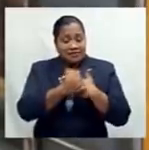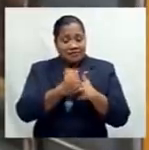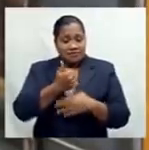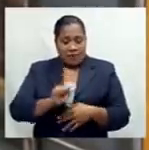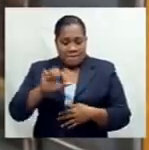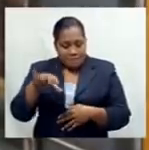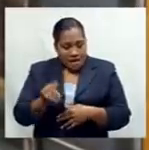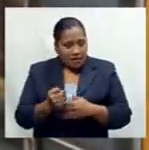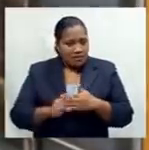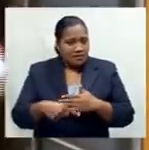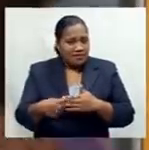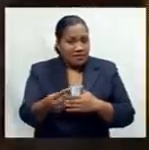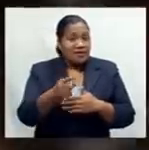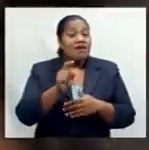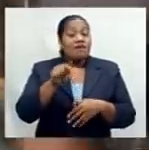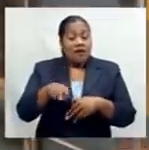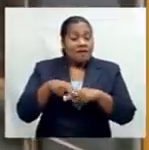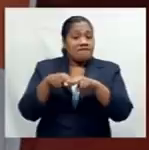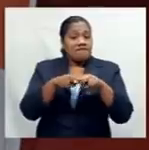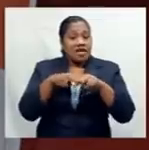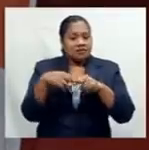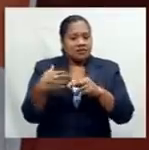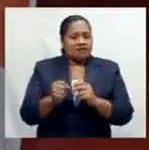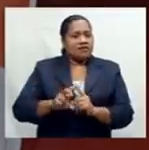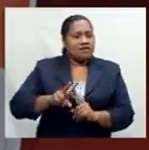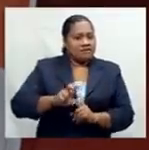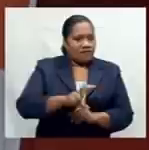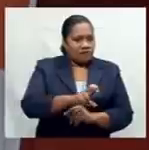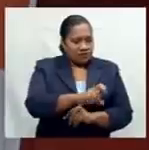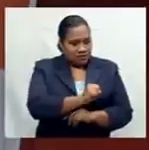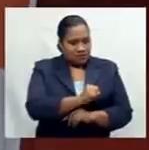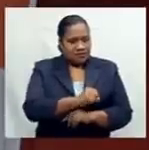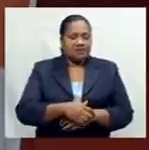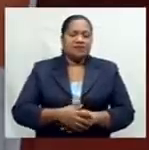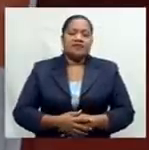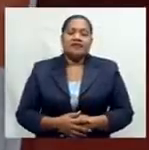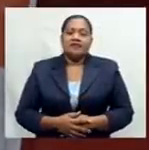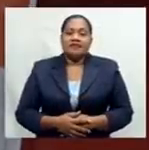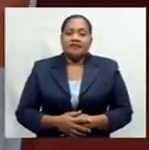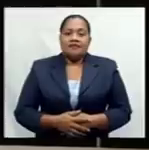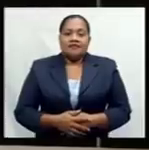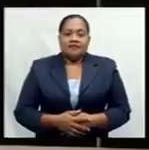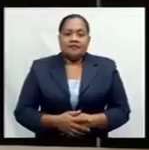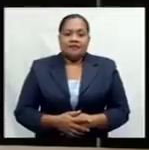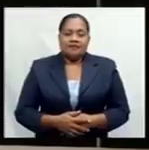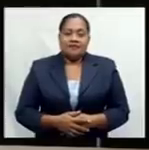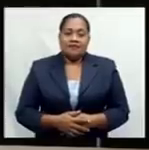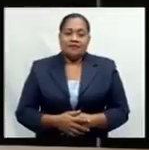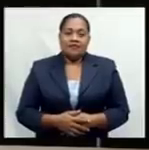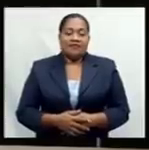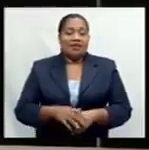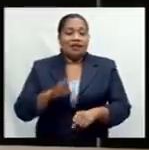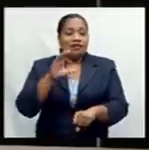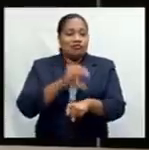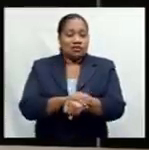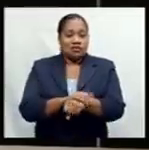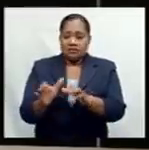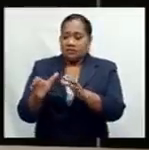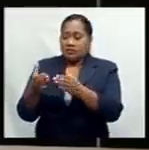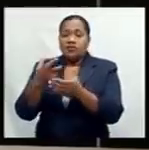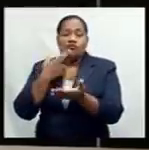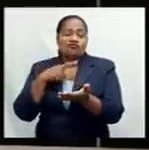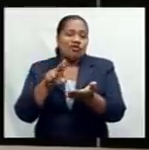continue as long as Fiji has the virus. Christiana Uluwai, FBC News. The police force has